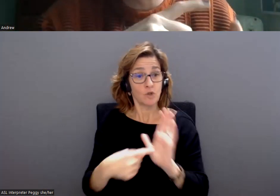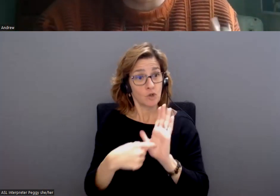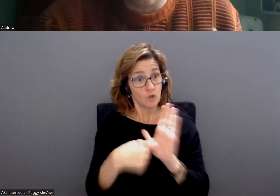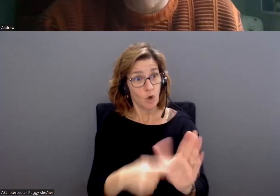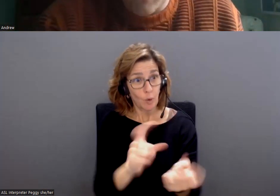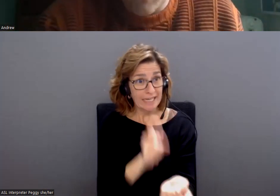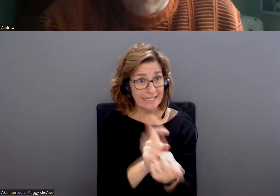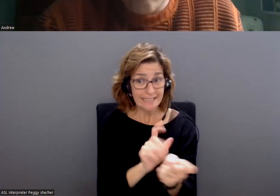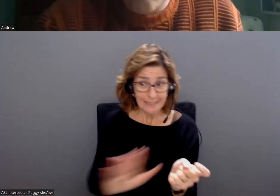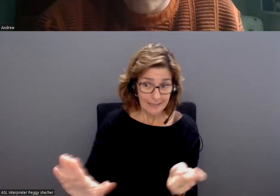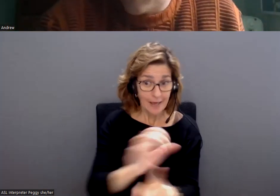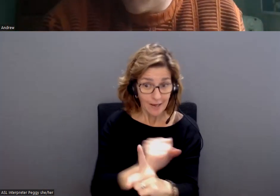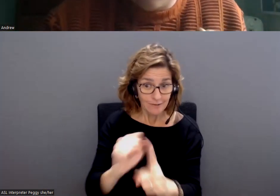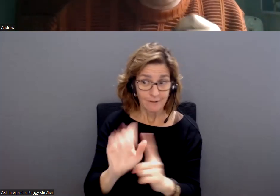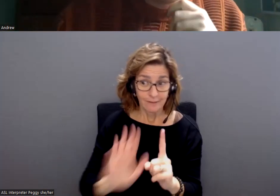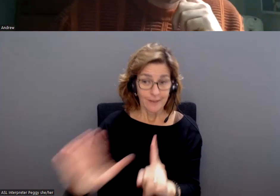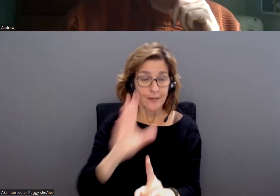coming for that specific reason.